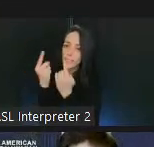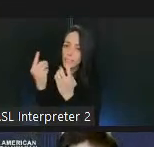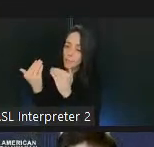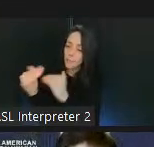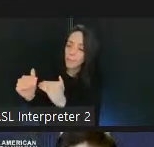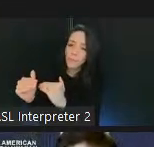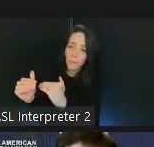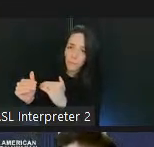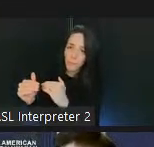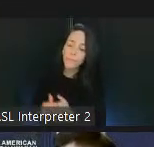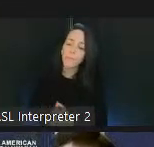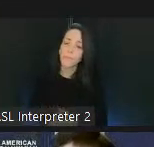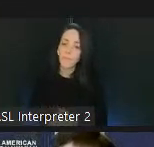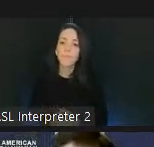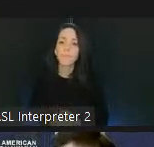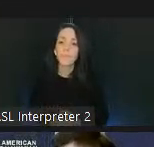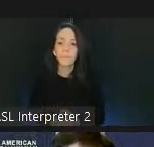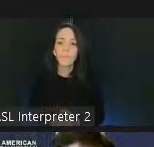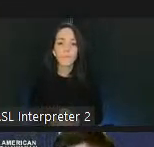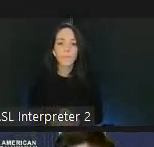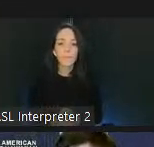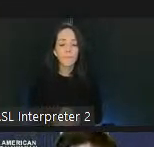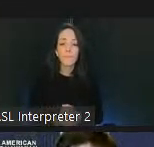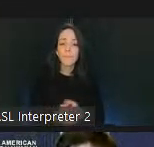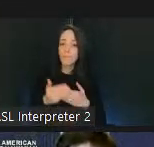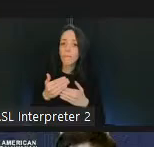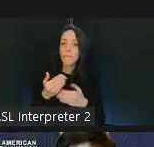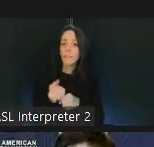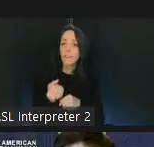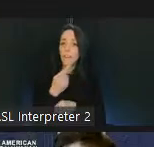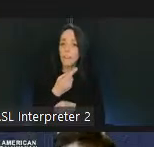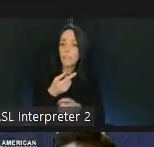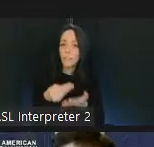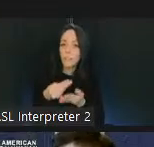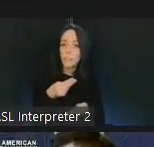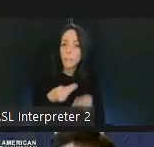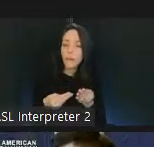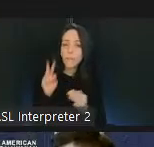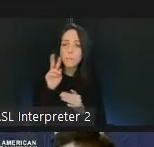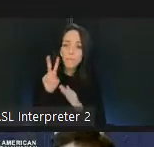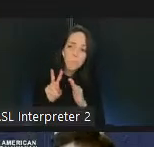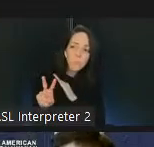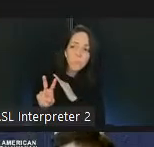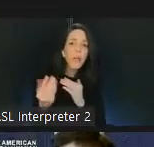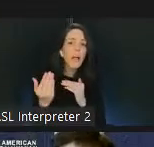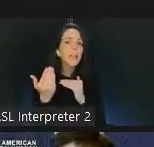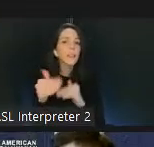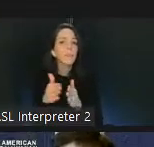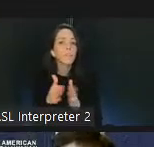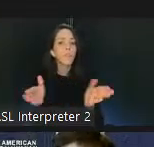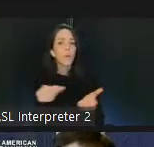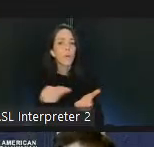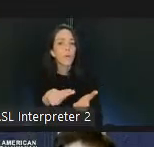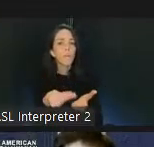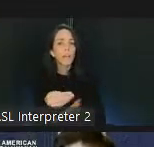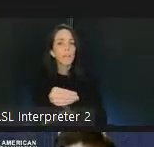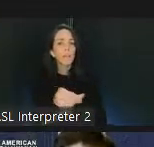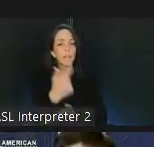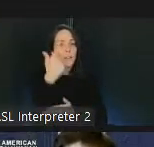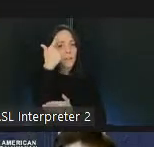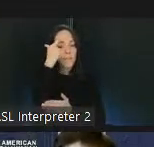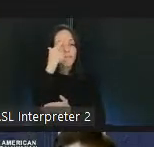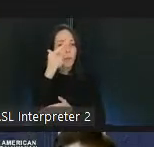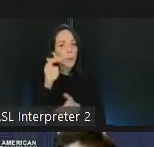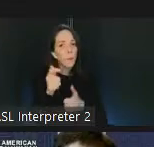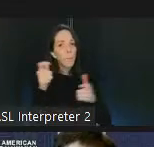environment. Next year's budget anticipates limited general fund spending on capital projects,